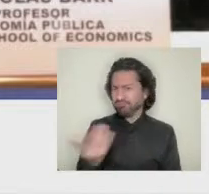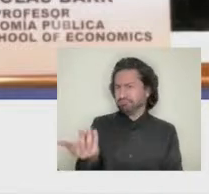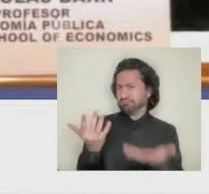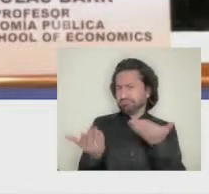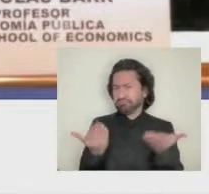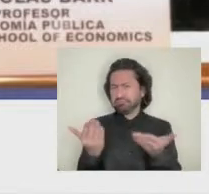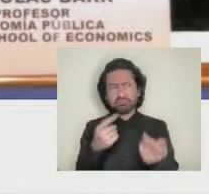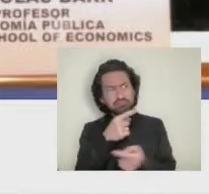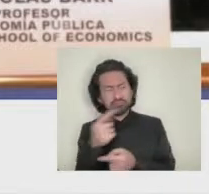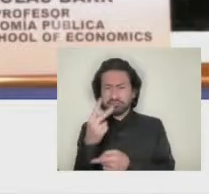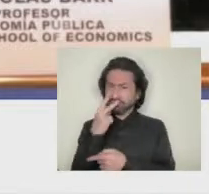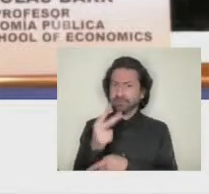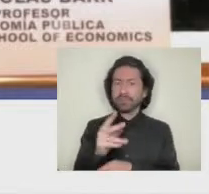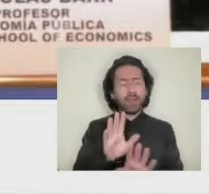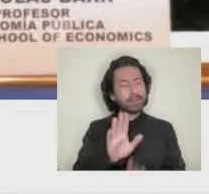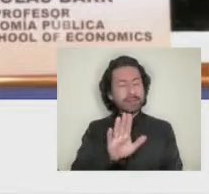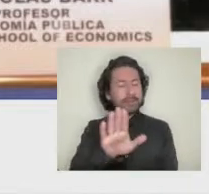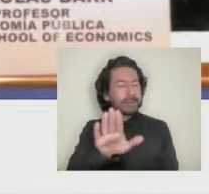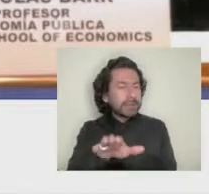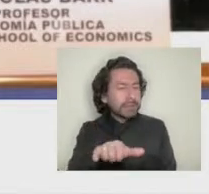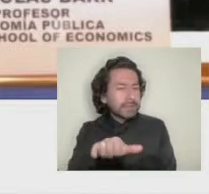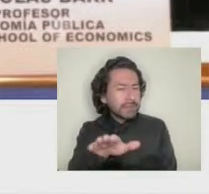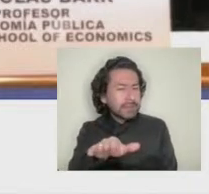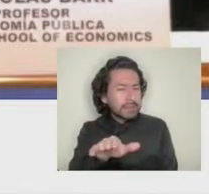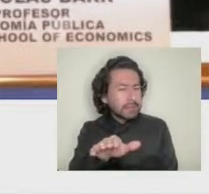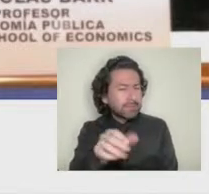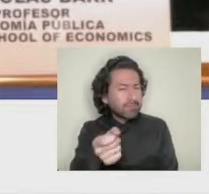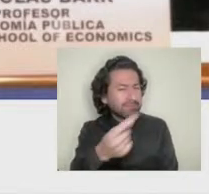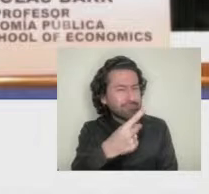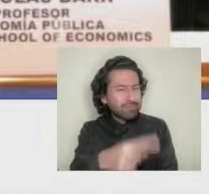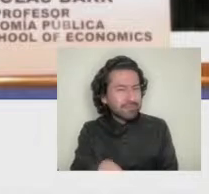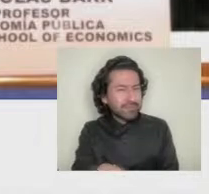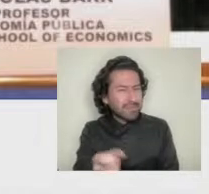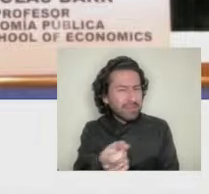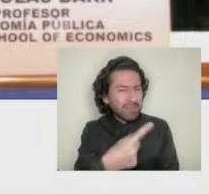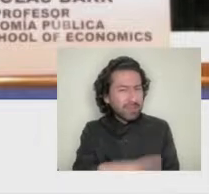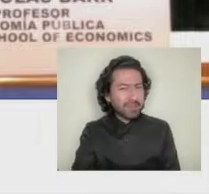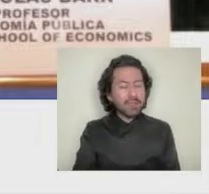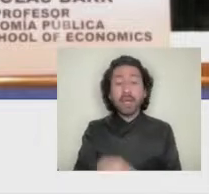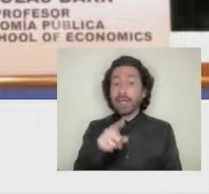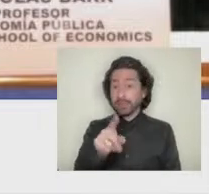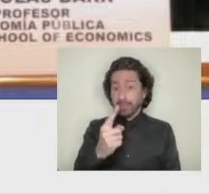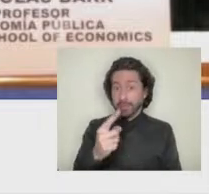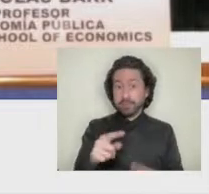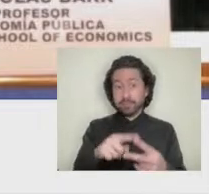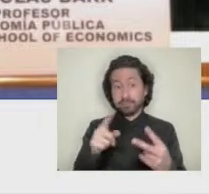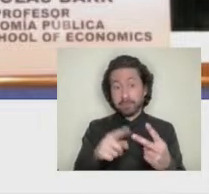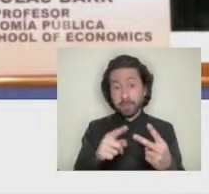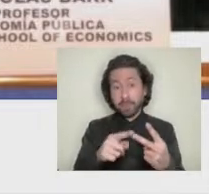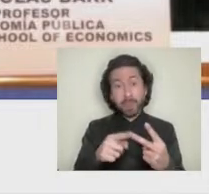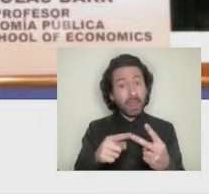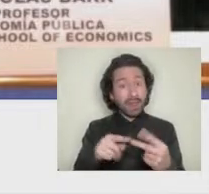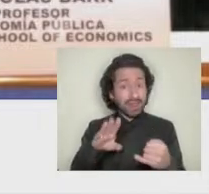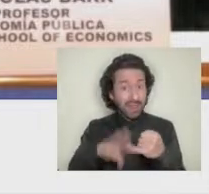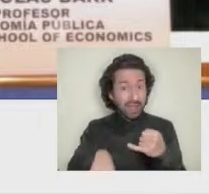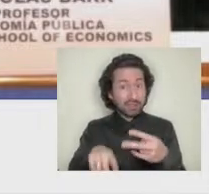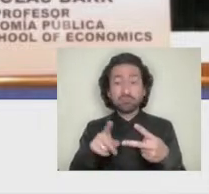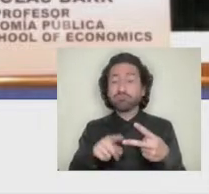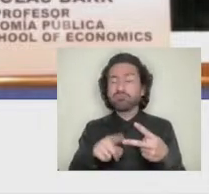away. So that's the first point. Secondly, just to conclude with the need to